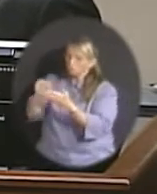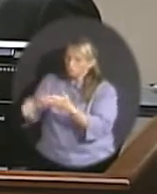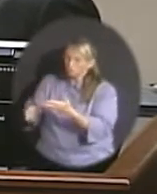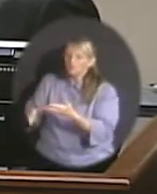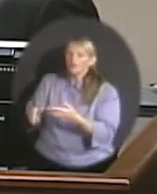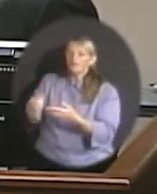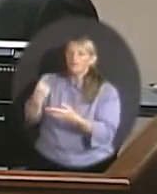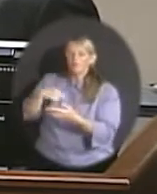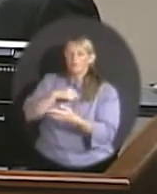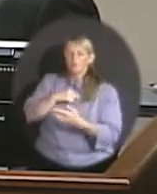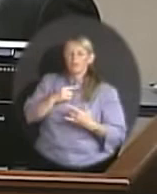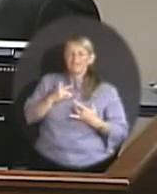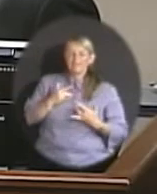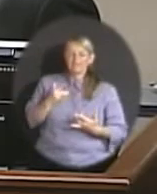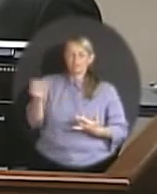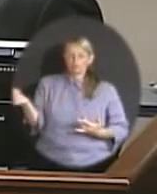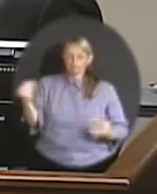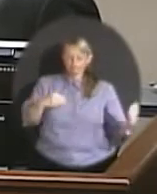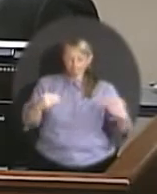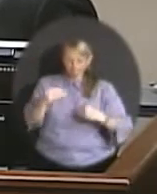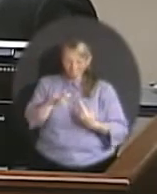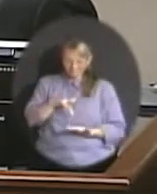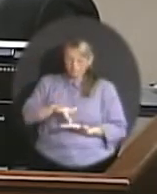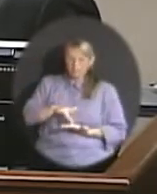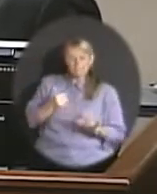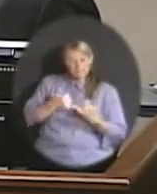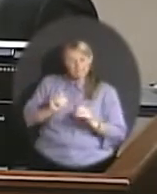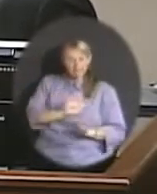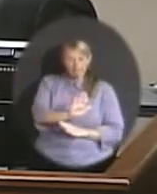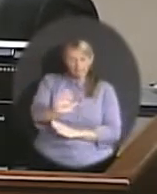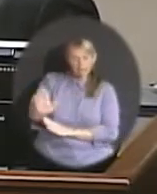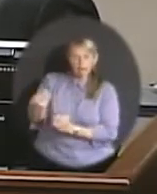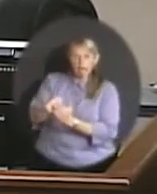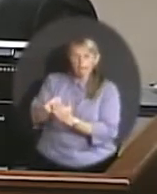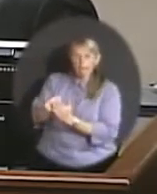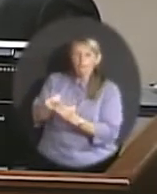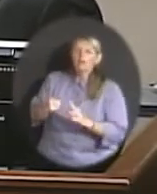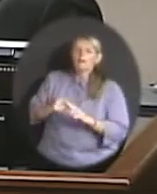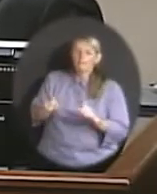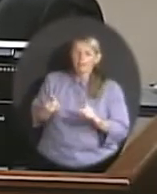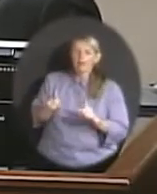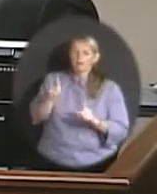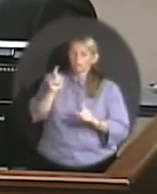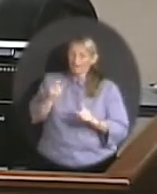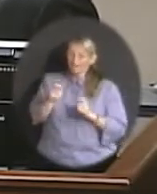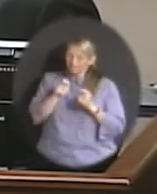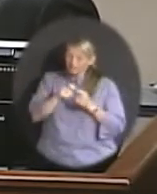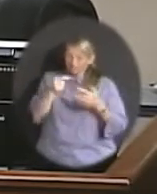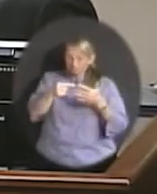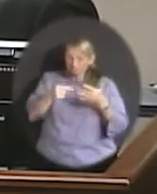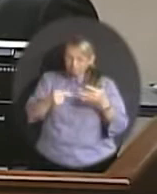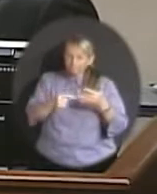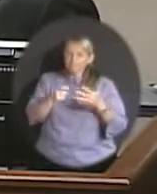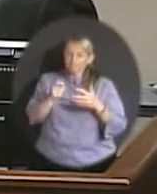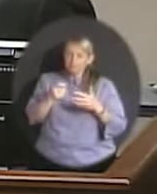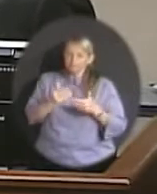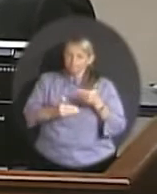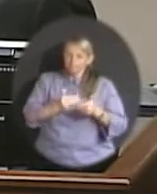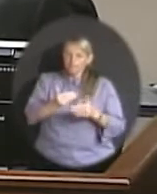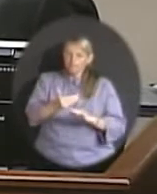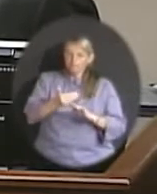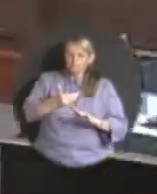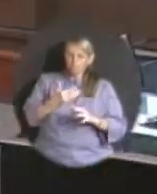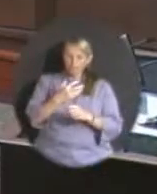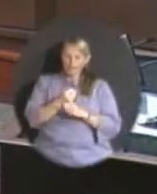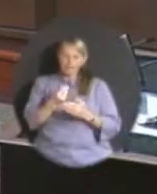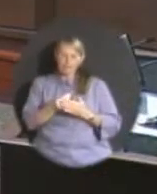money. We're the custodians of it, but they go through our channels requesting payments made, so it just adds that layer of control. So